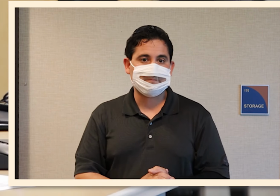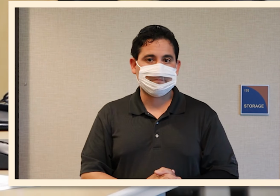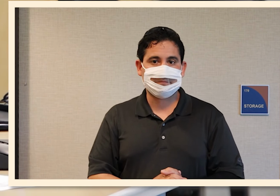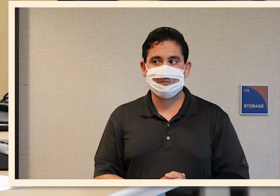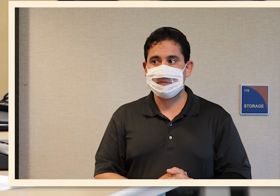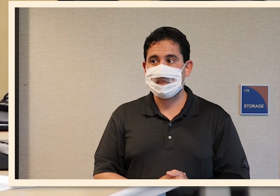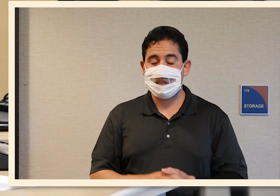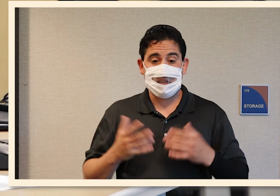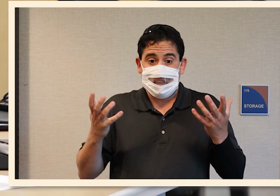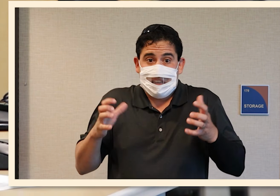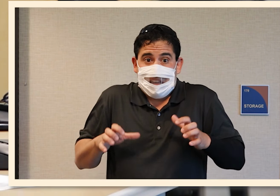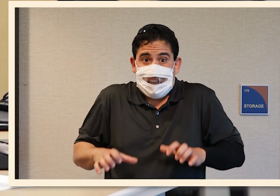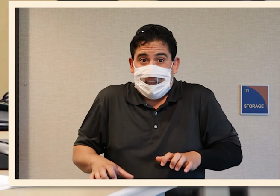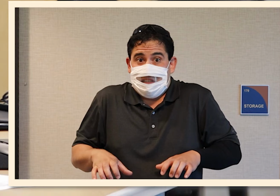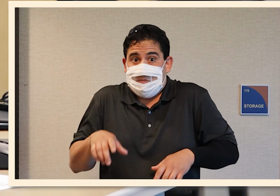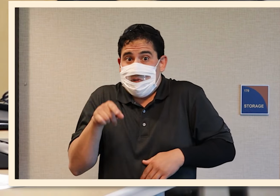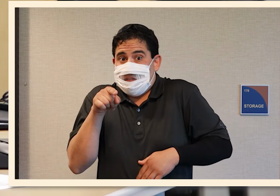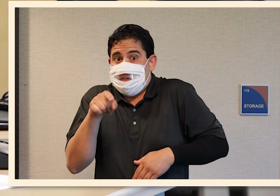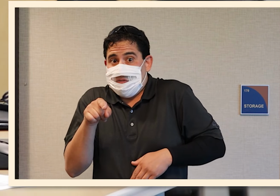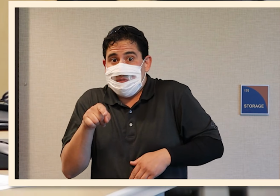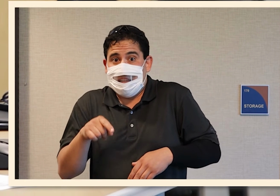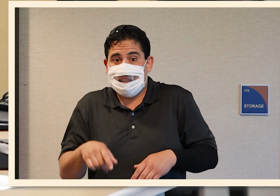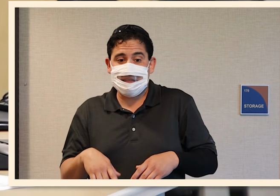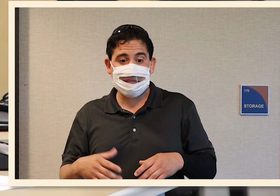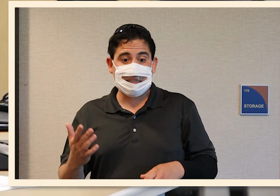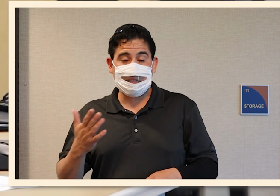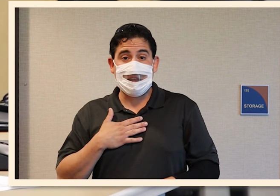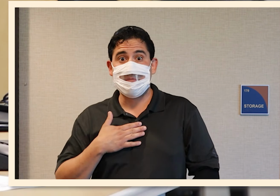I don't want to step on legal counsel's toes, but